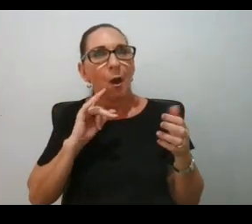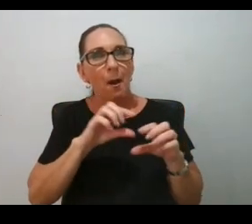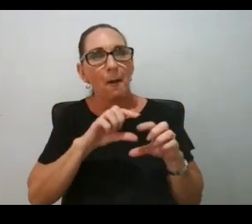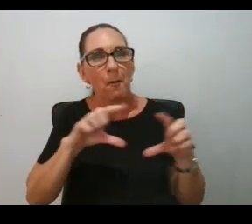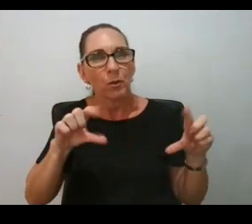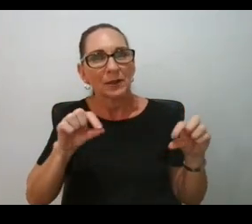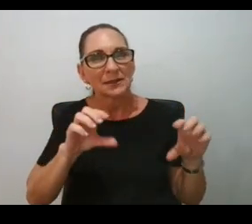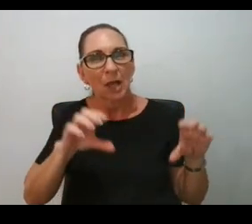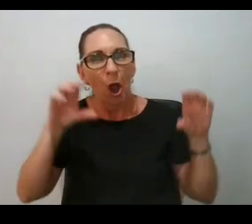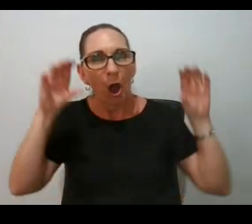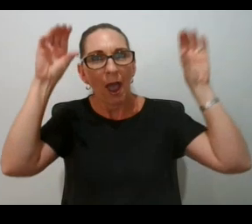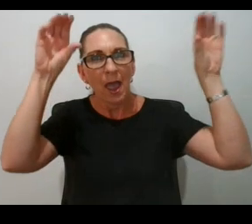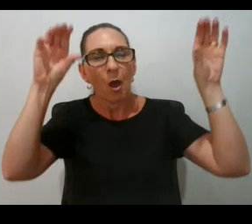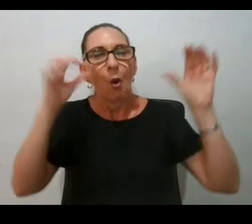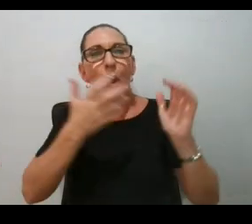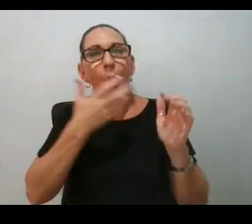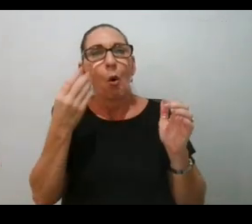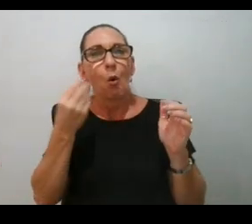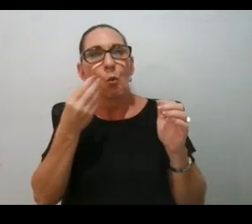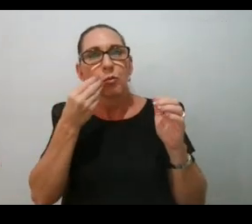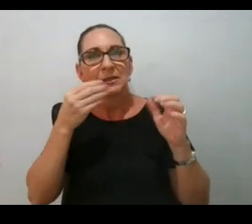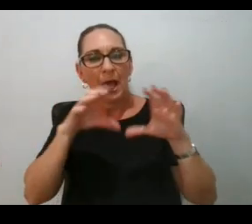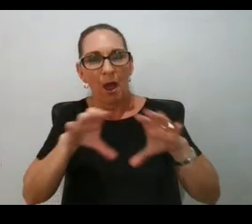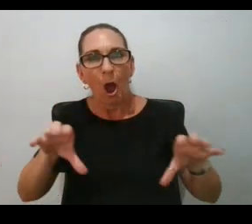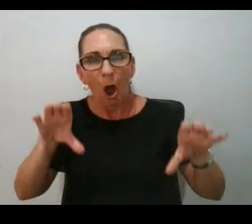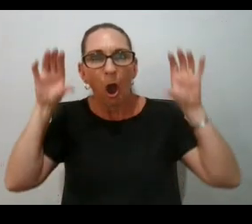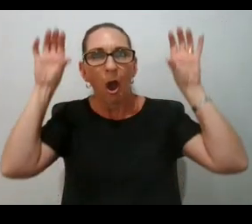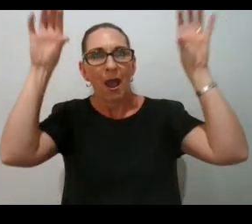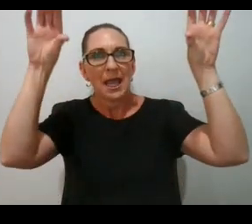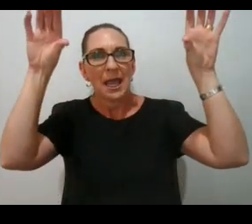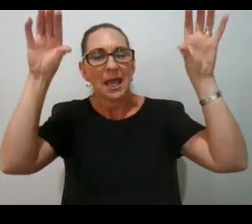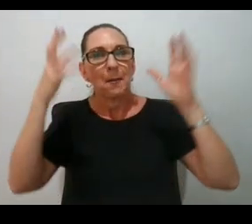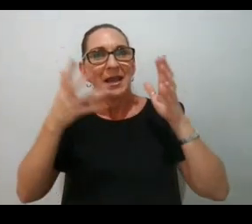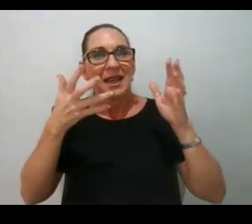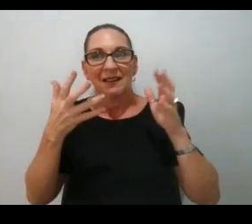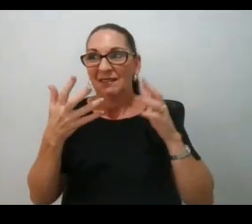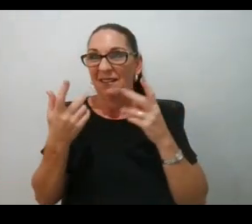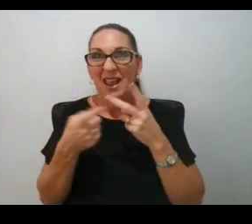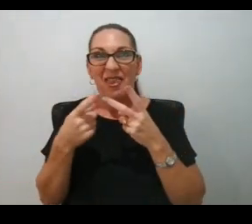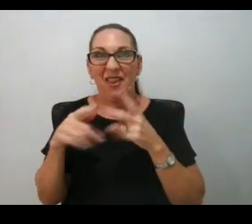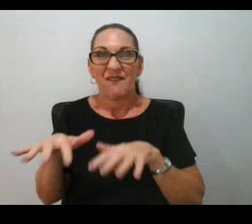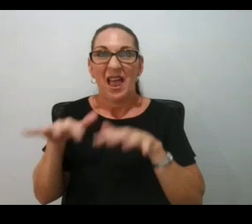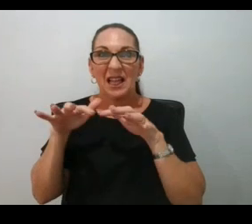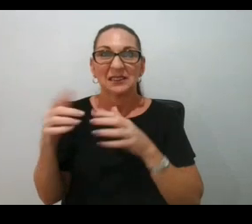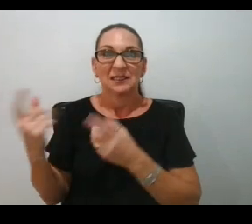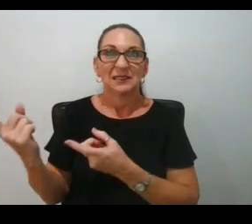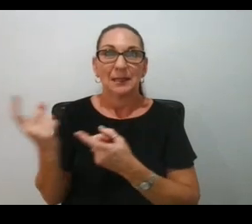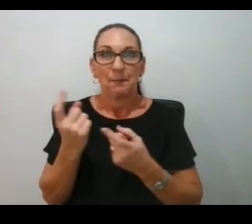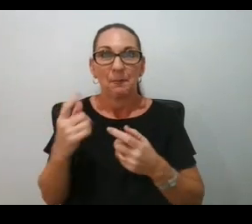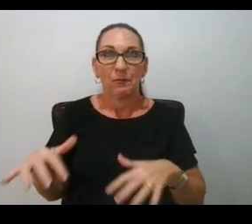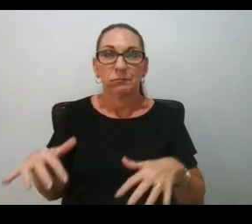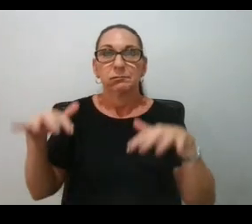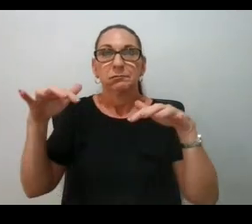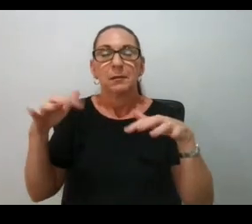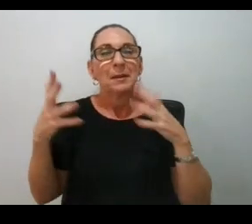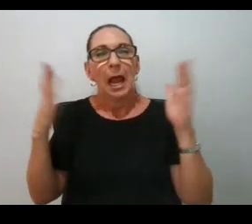water systems higher so that when the next flood comes through, the effects are less. So it's really important, I think, to be aware of all of